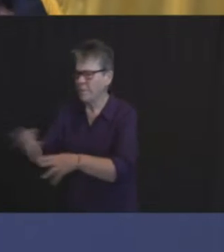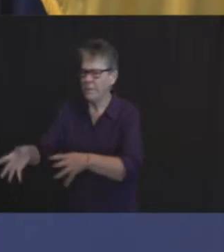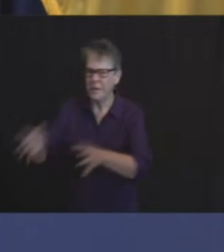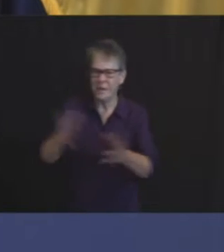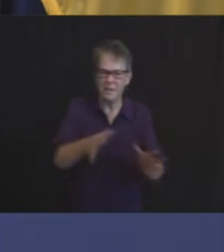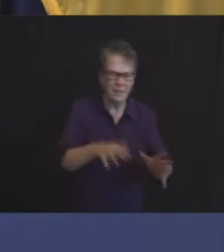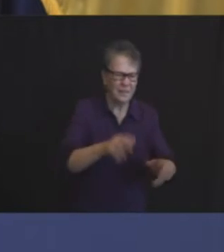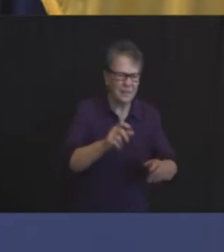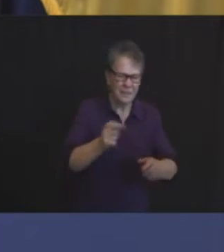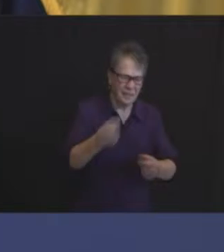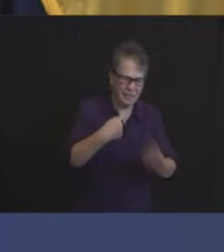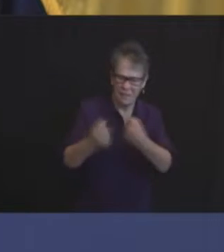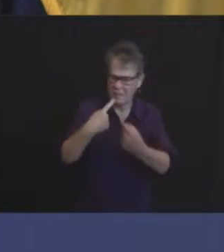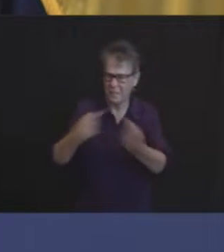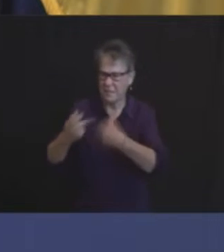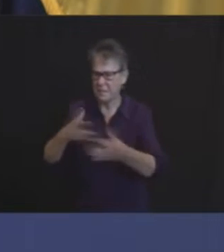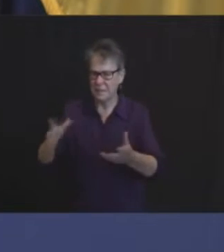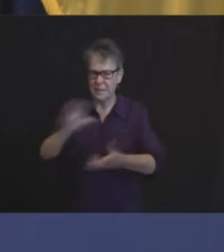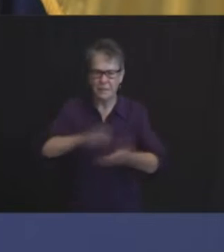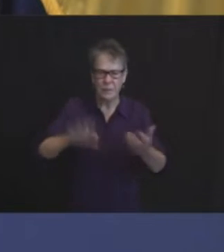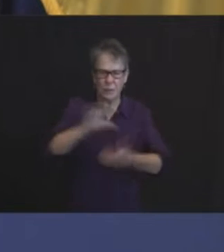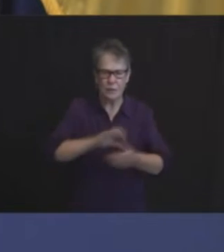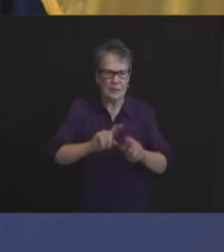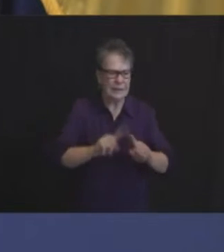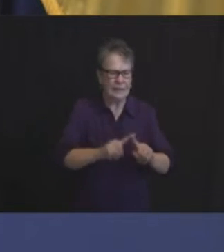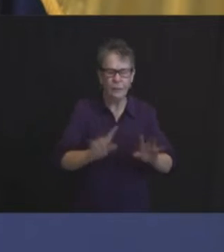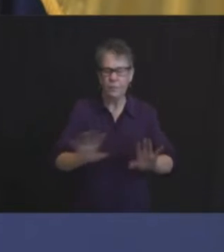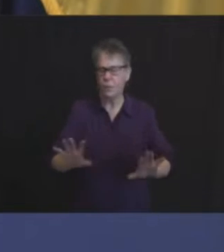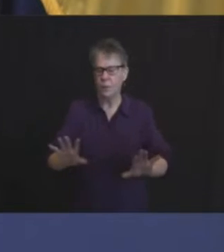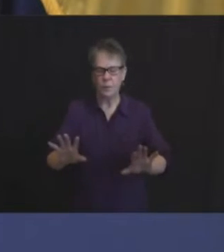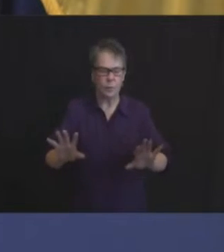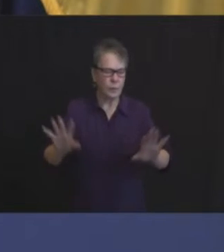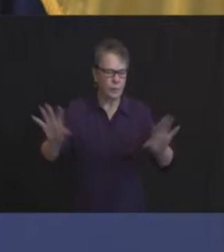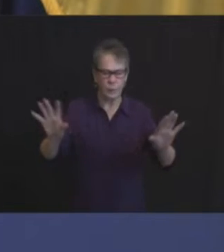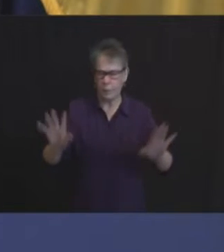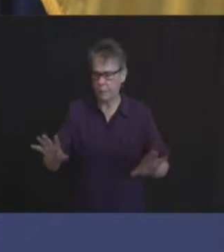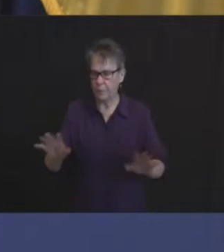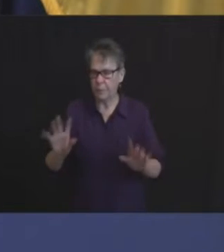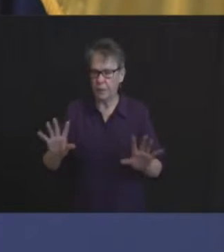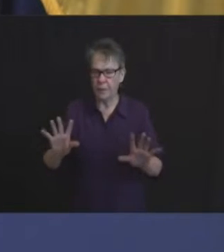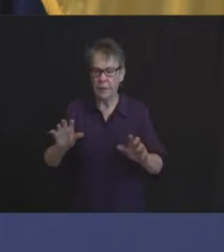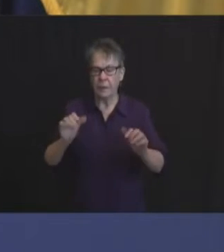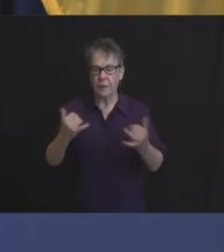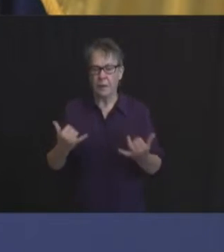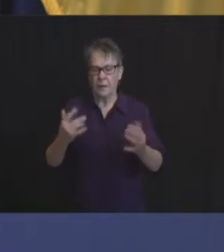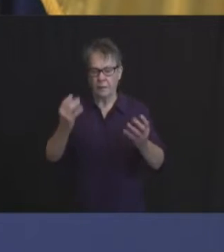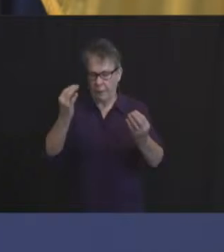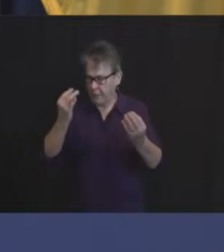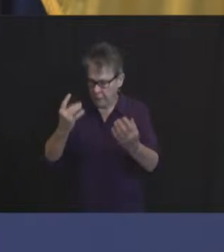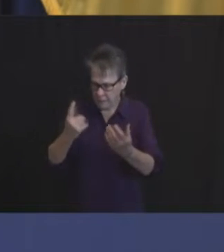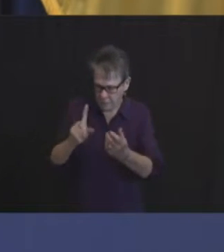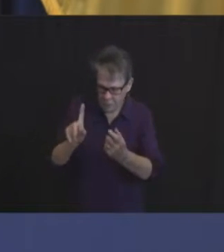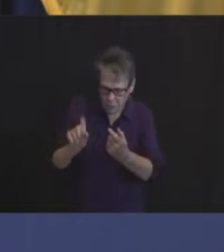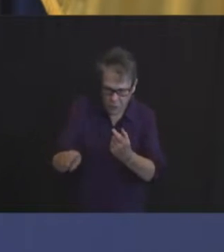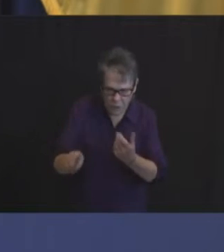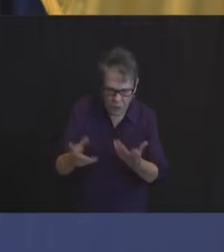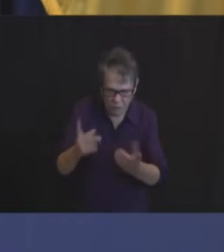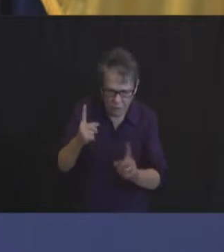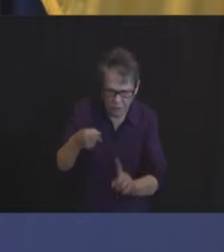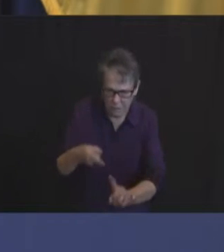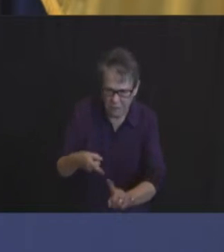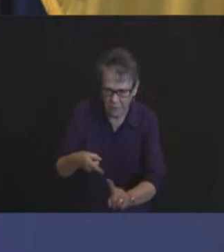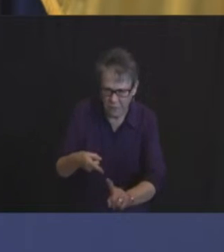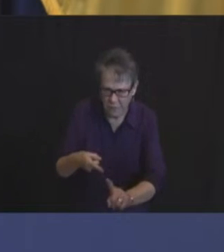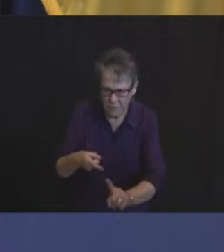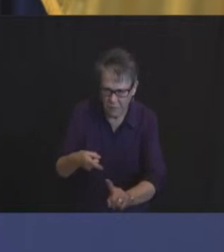ask my colleagues to weigh in. I would ask you on Sunday, January 17th, even if your heart is 1,000% in